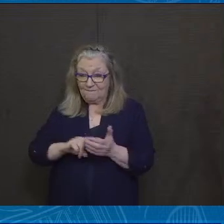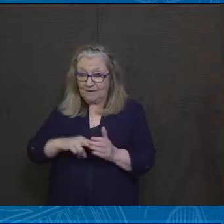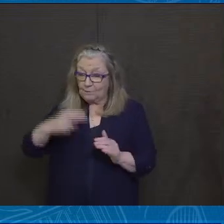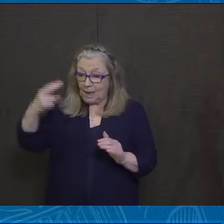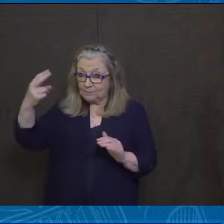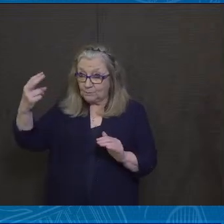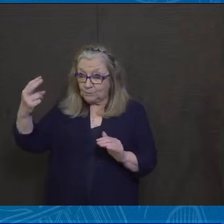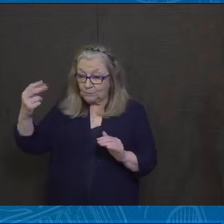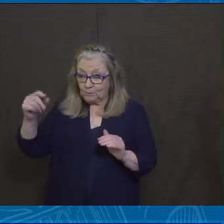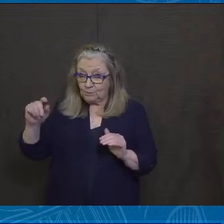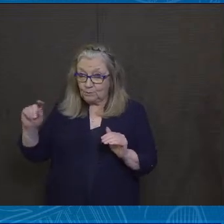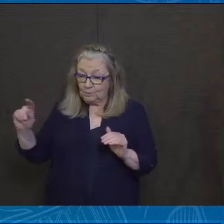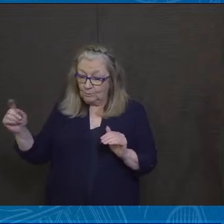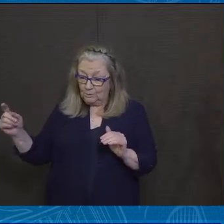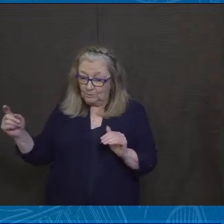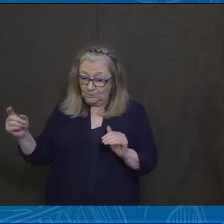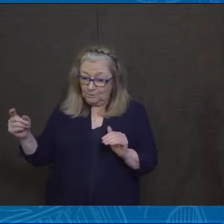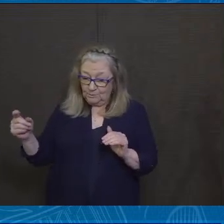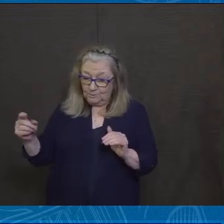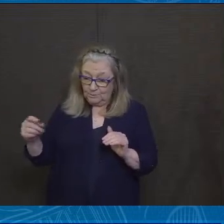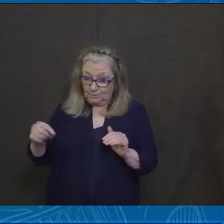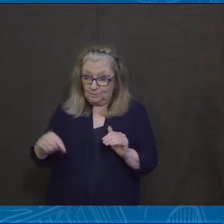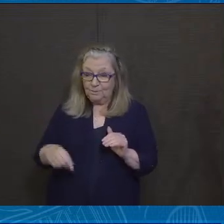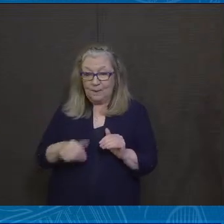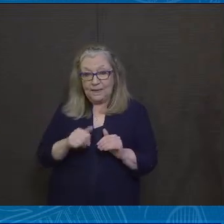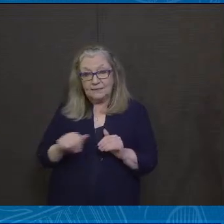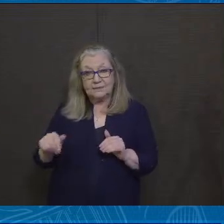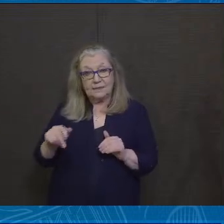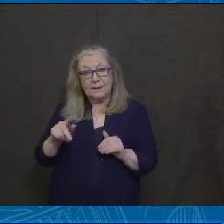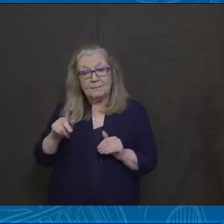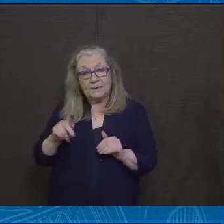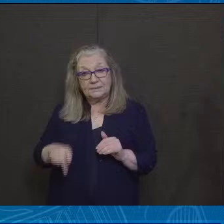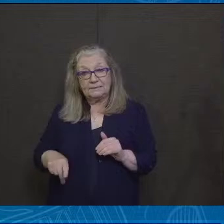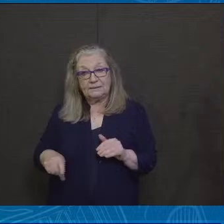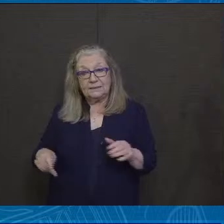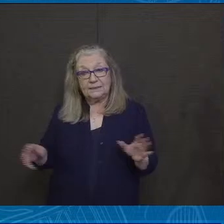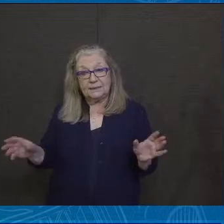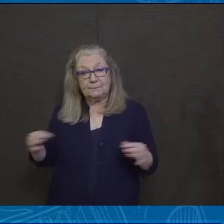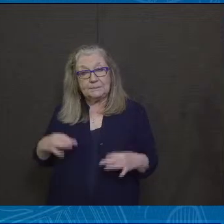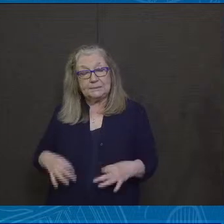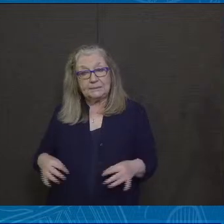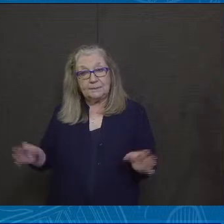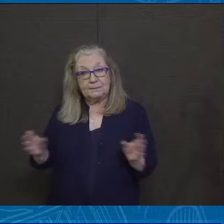to Asia Pacific Ministerial Meeting here in the Philippines.